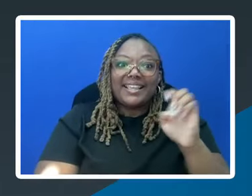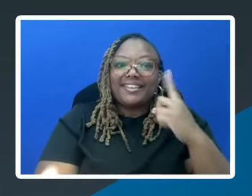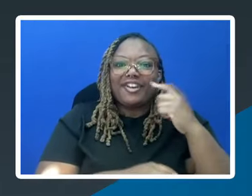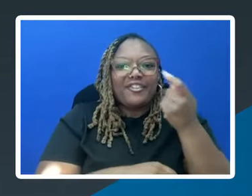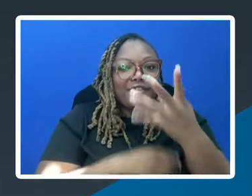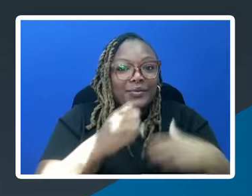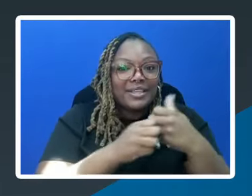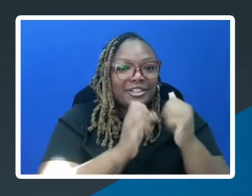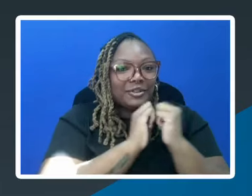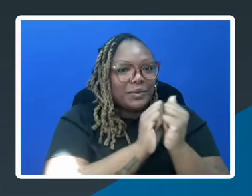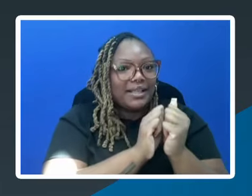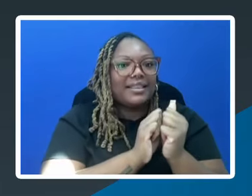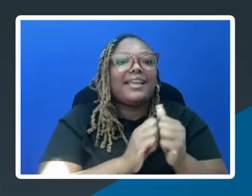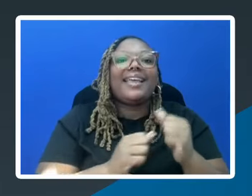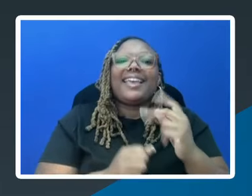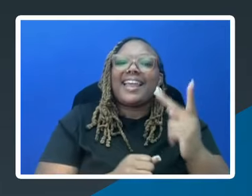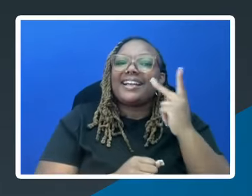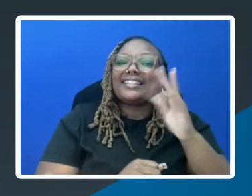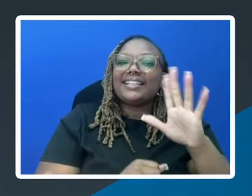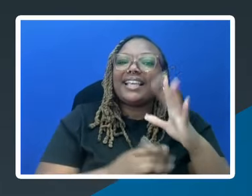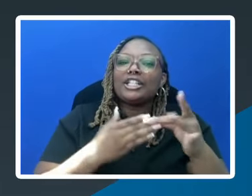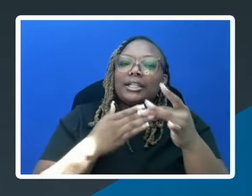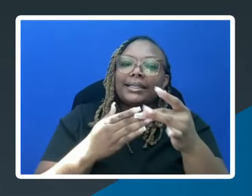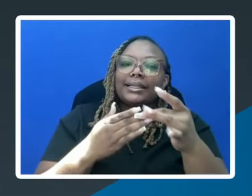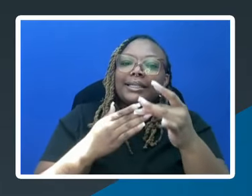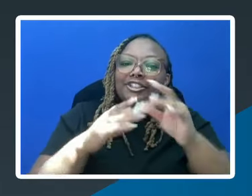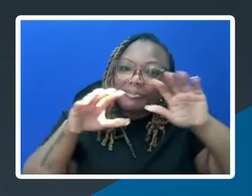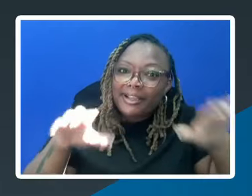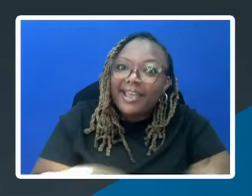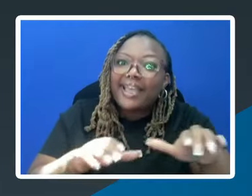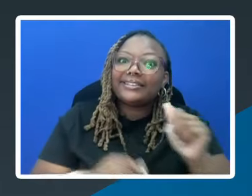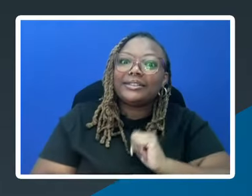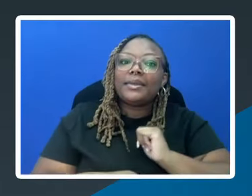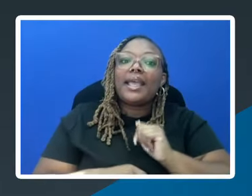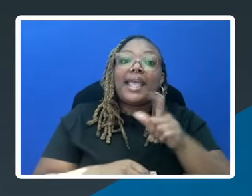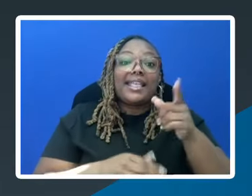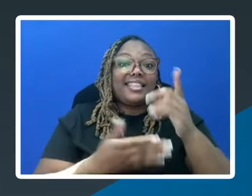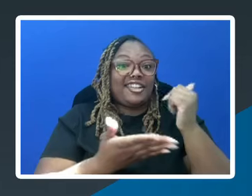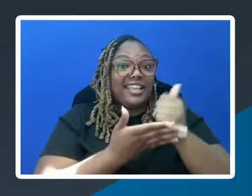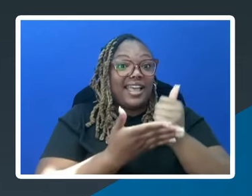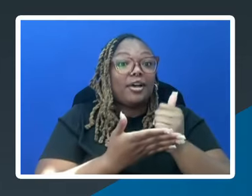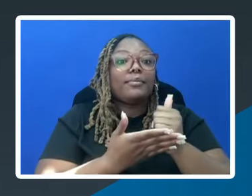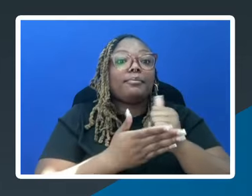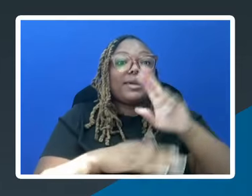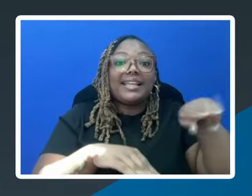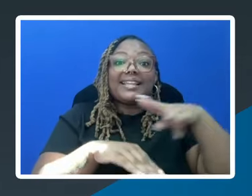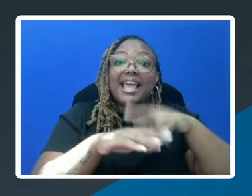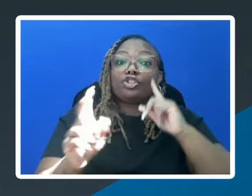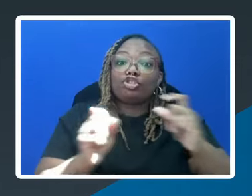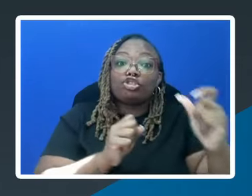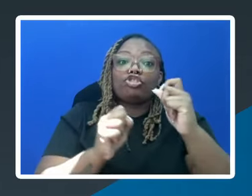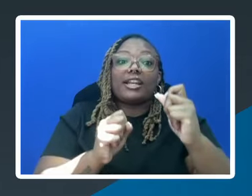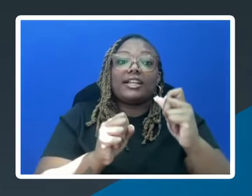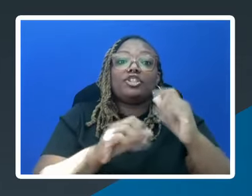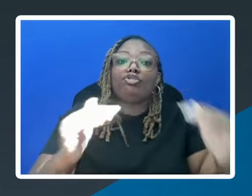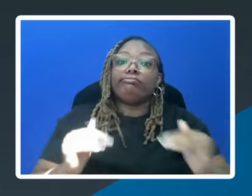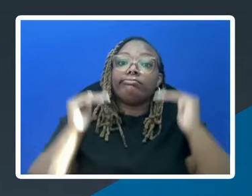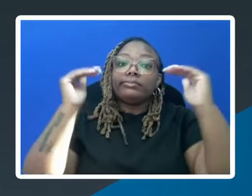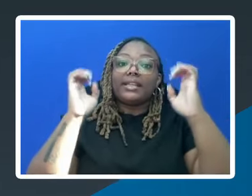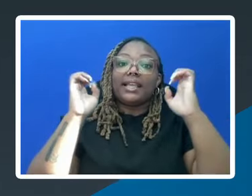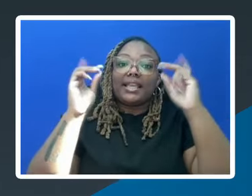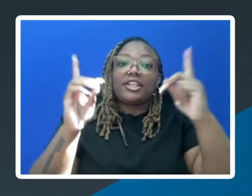I got to see his leadership in action. And there he helped to bring national strategies to enhance education through digital learning to